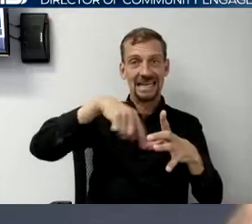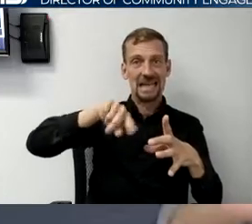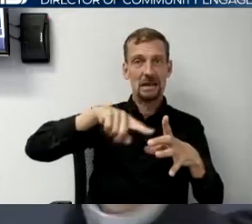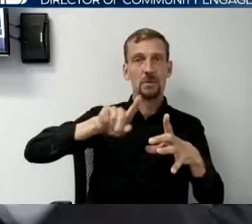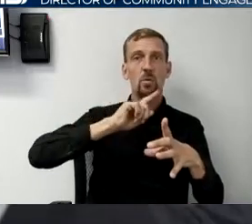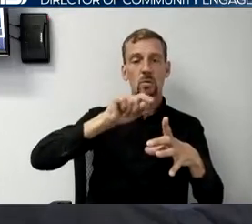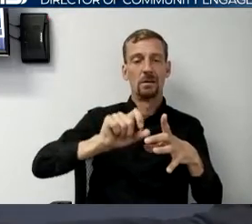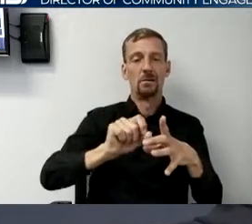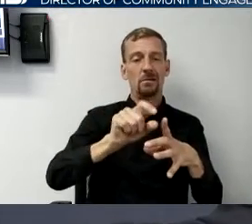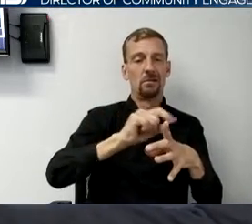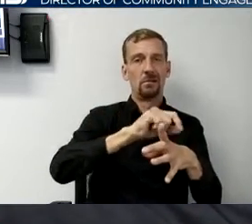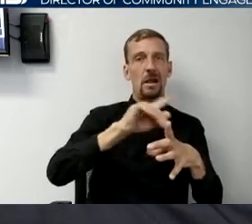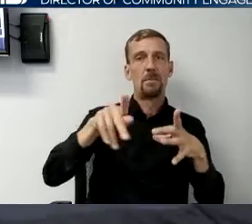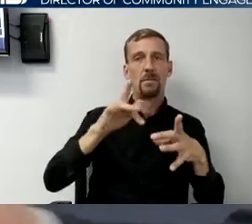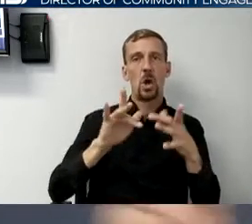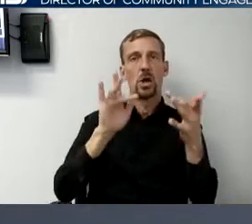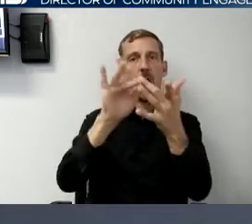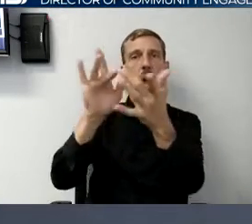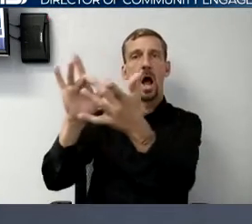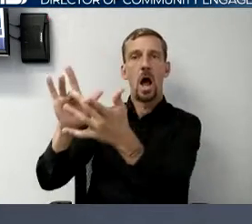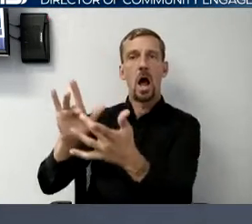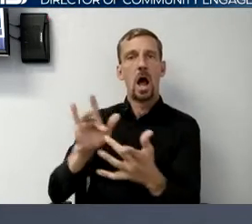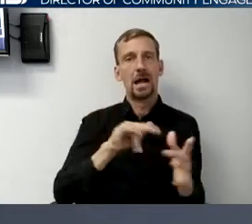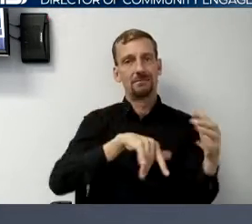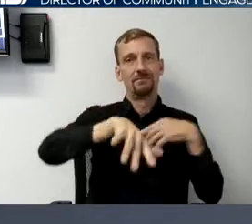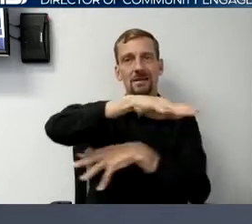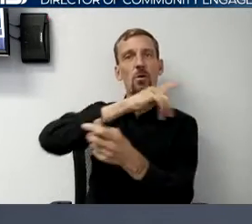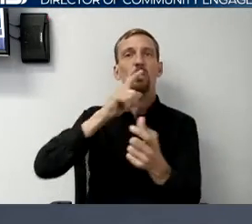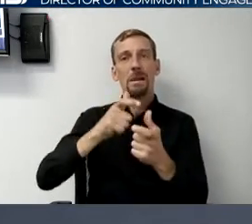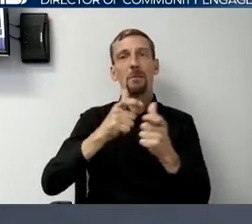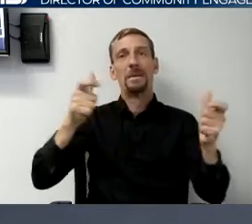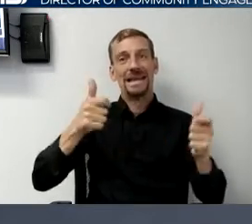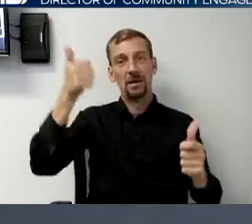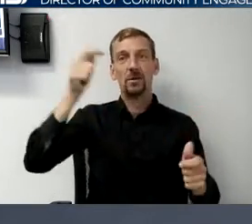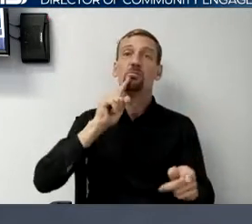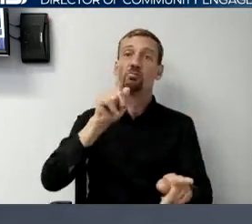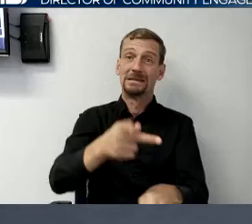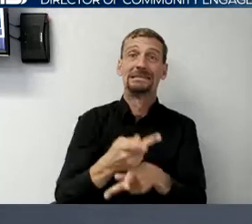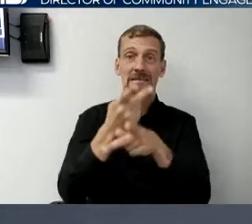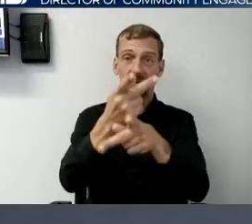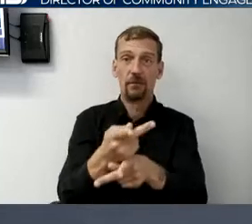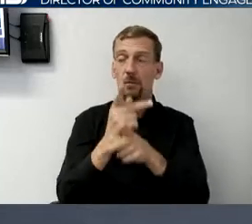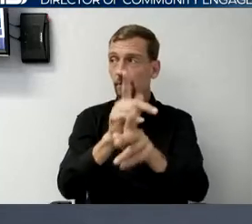exponentially larger through all their contacts, and so you just have to be careful.